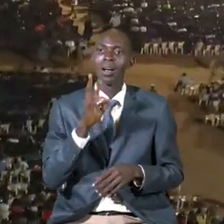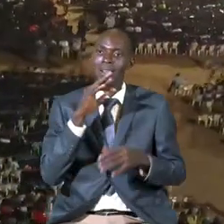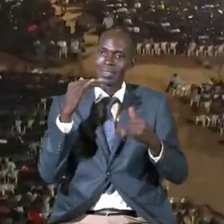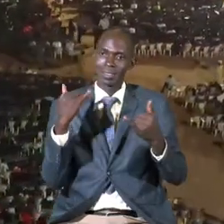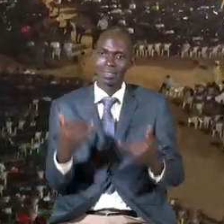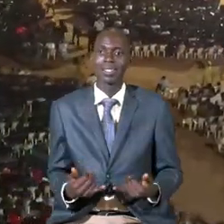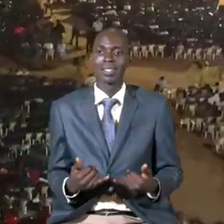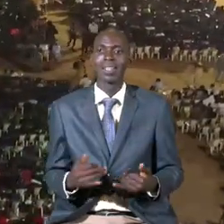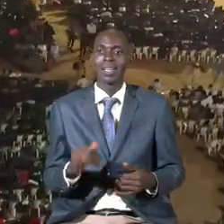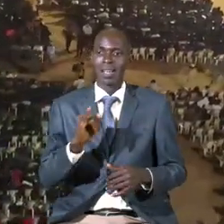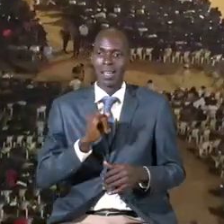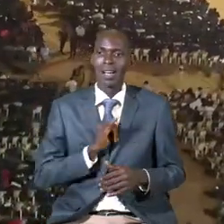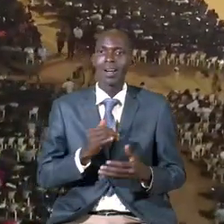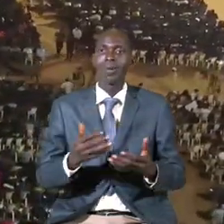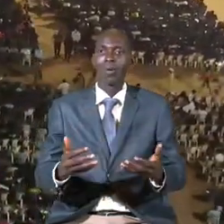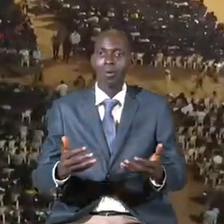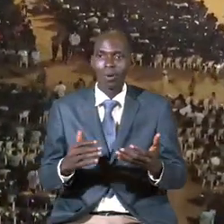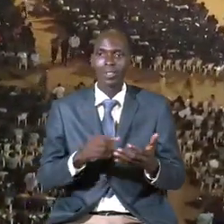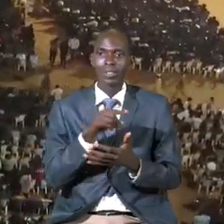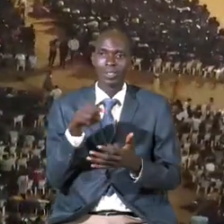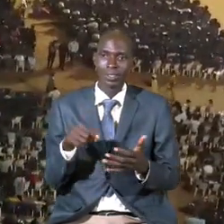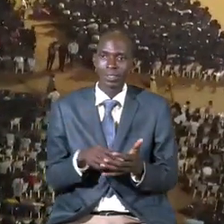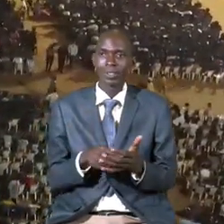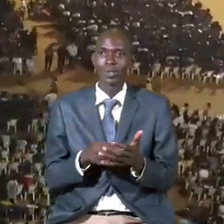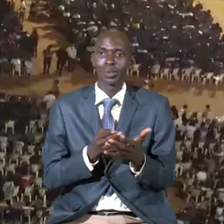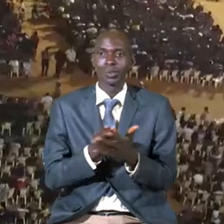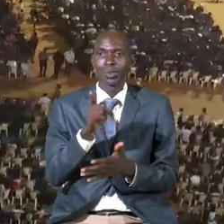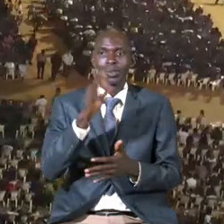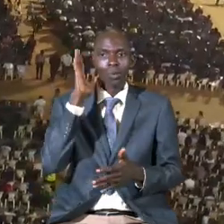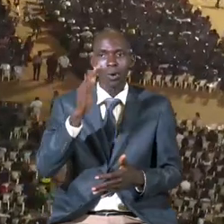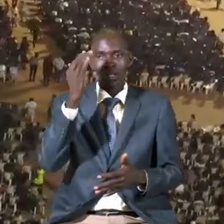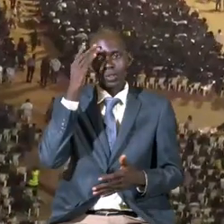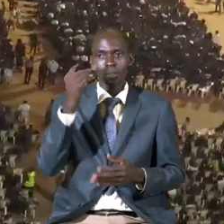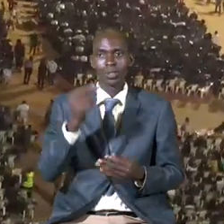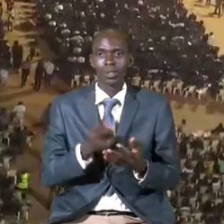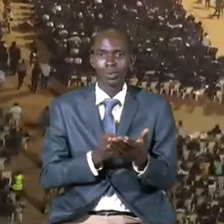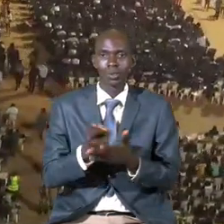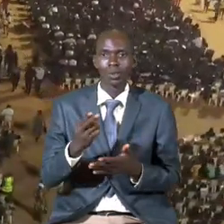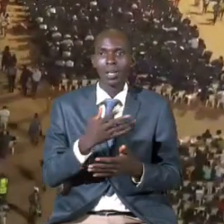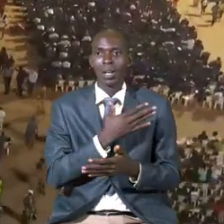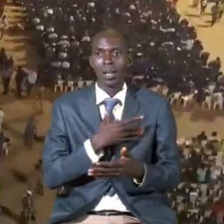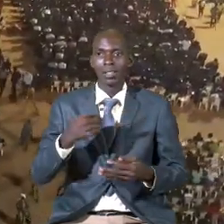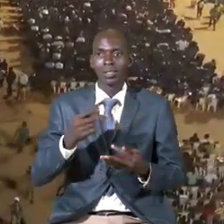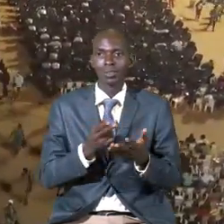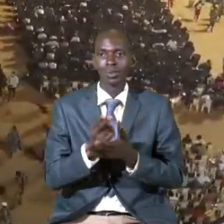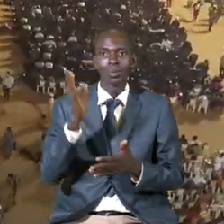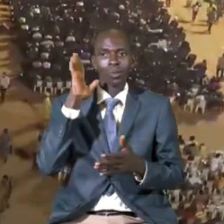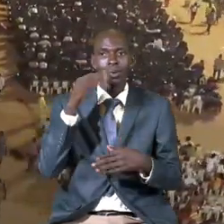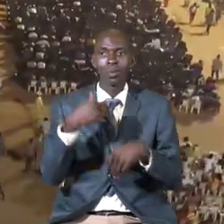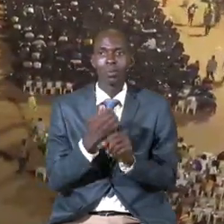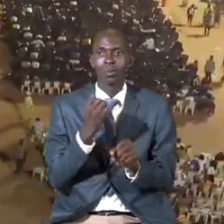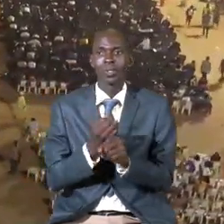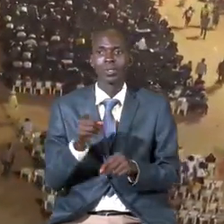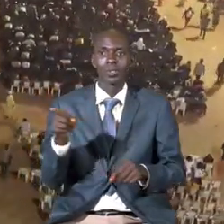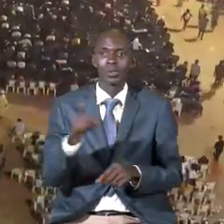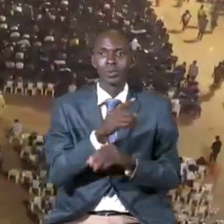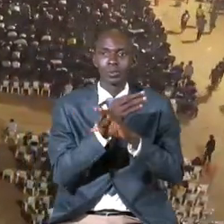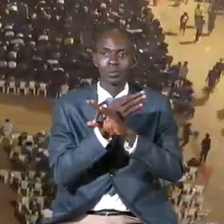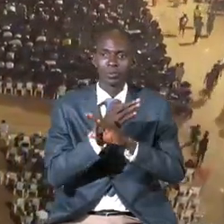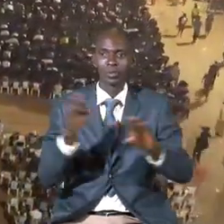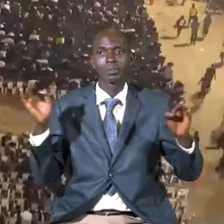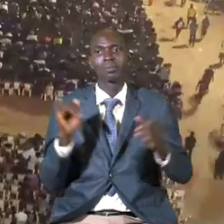watch this truth you shall know the truth and the truth shall make you free